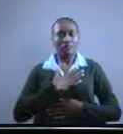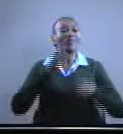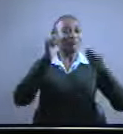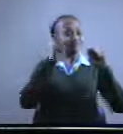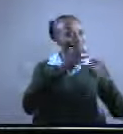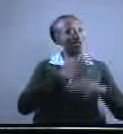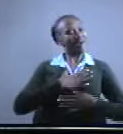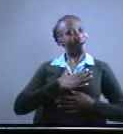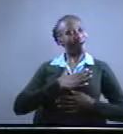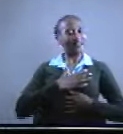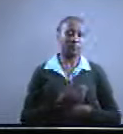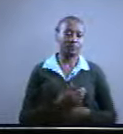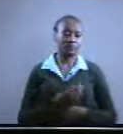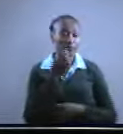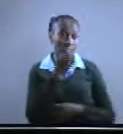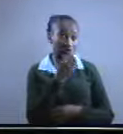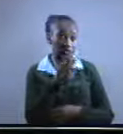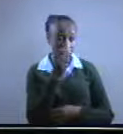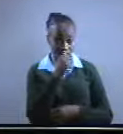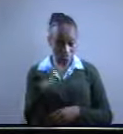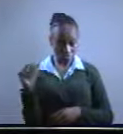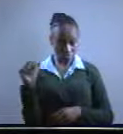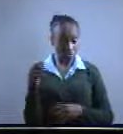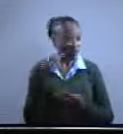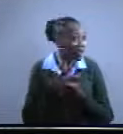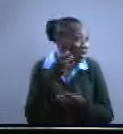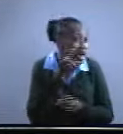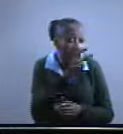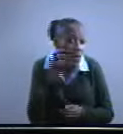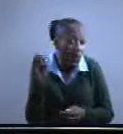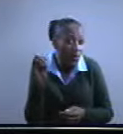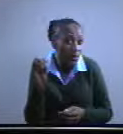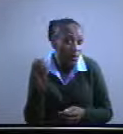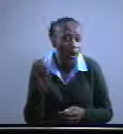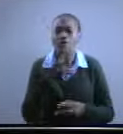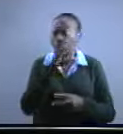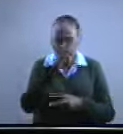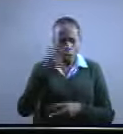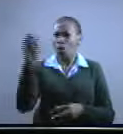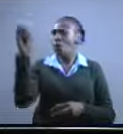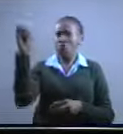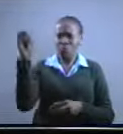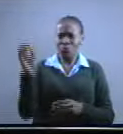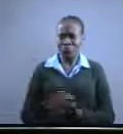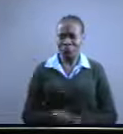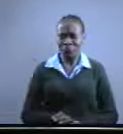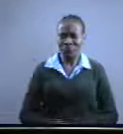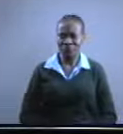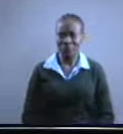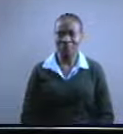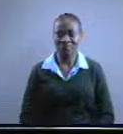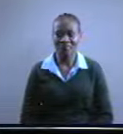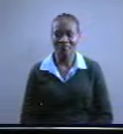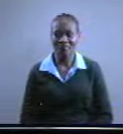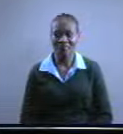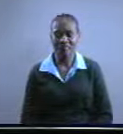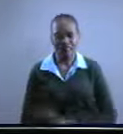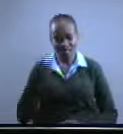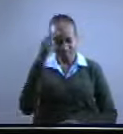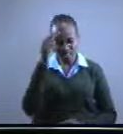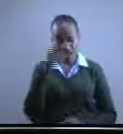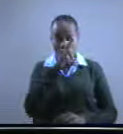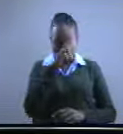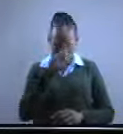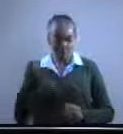And those who object, those who will, can I hear the noes? Those. I think the noes have